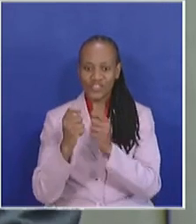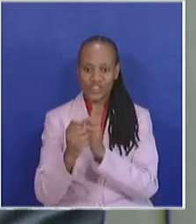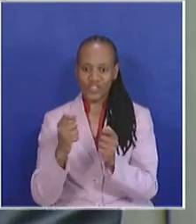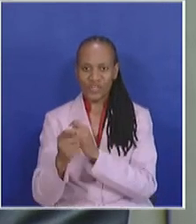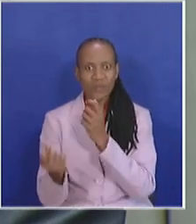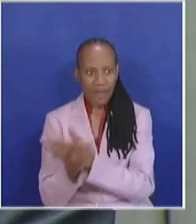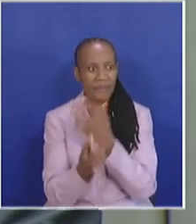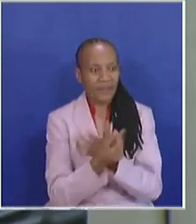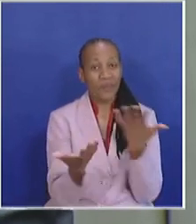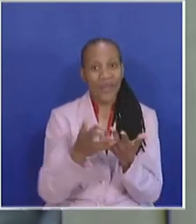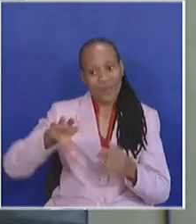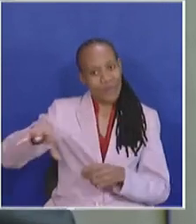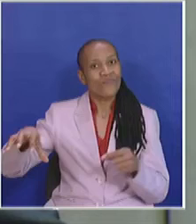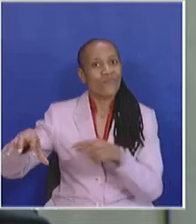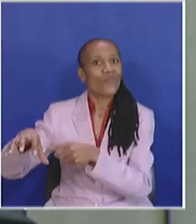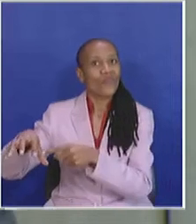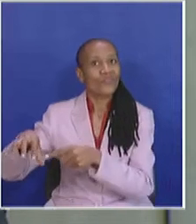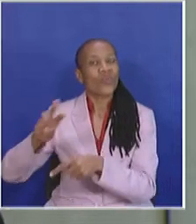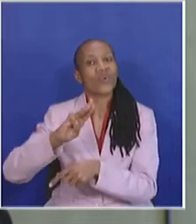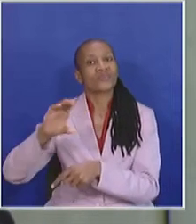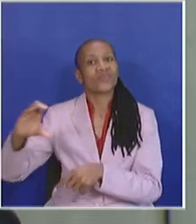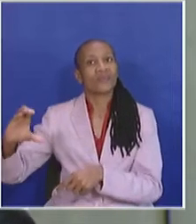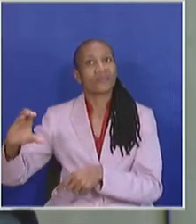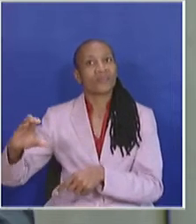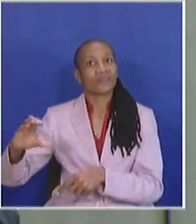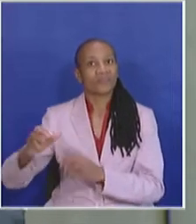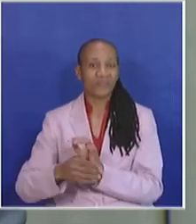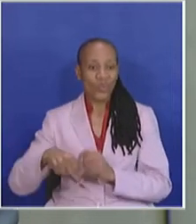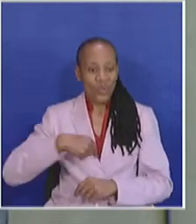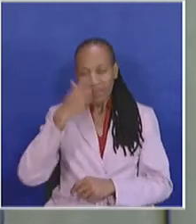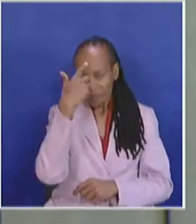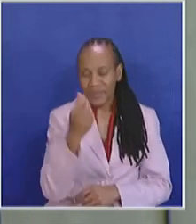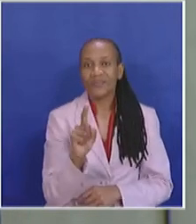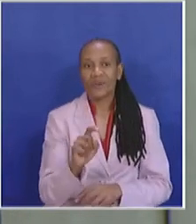And we have done so, Chairperson, because what we believe in,